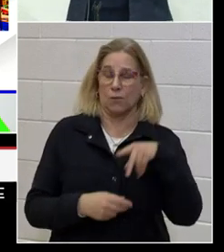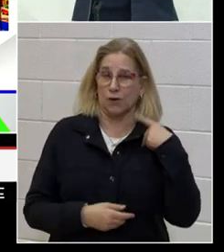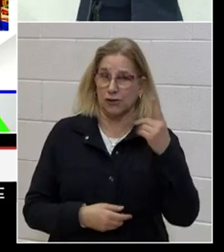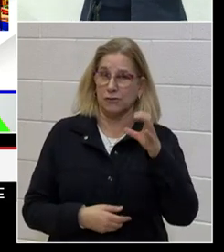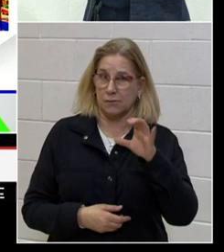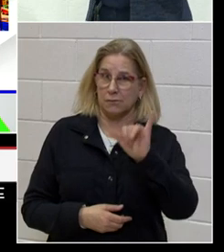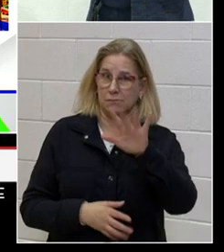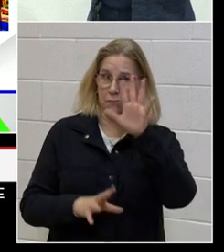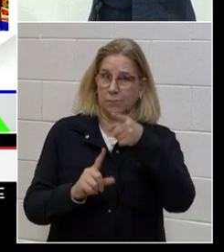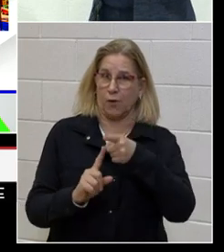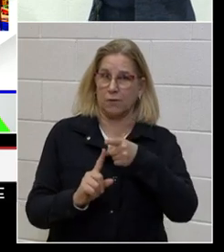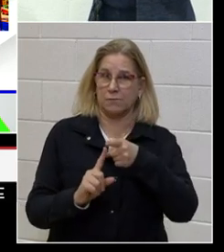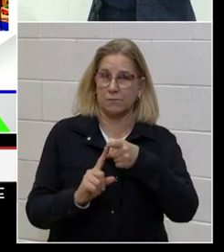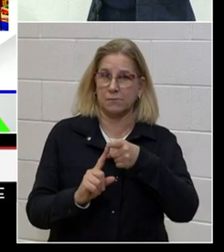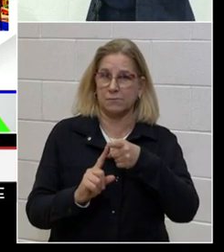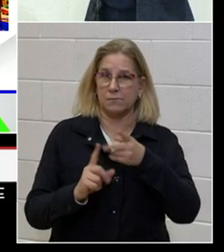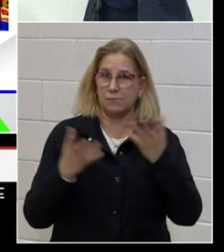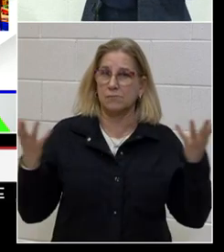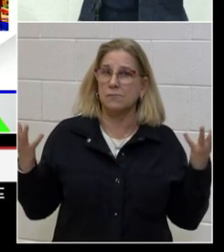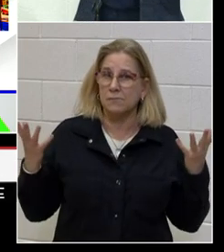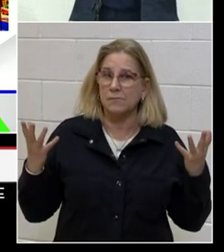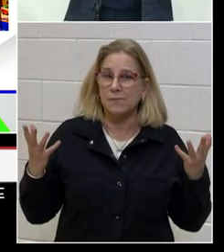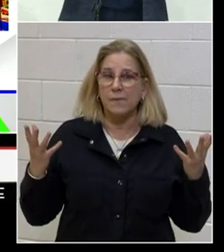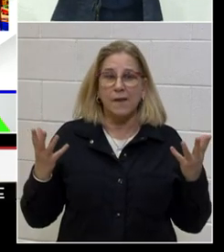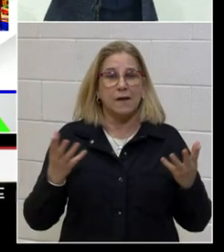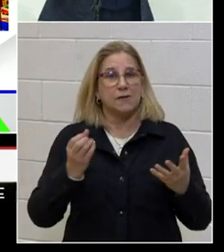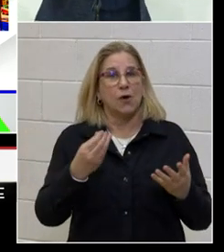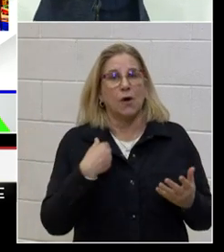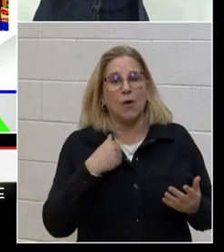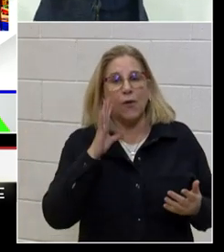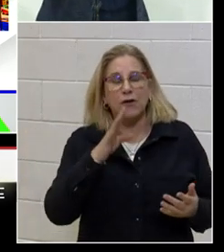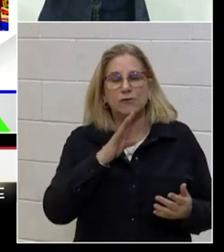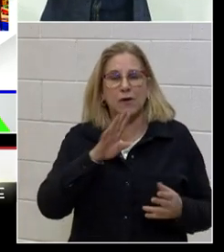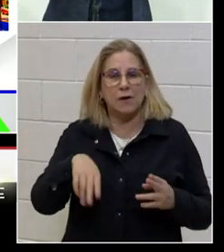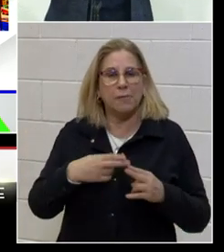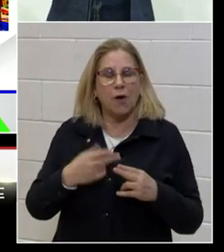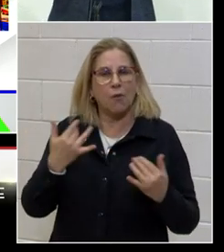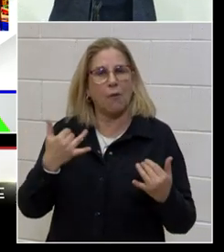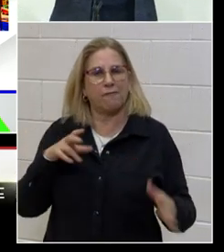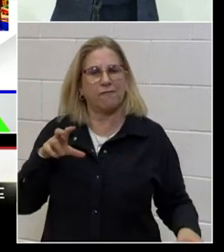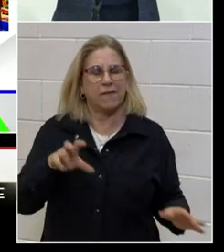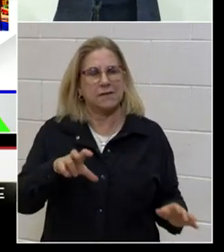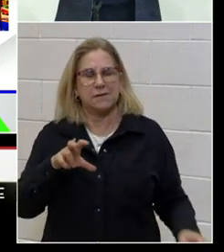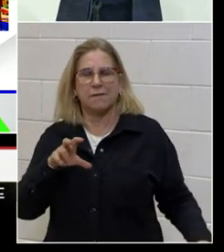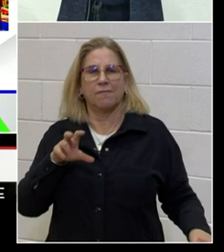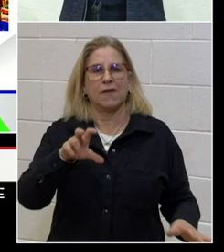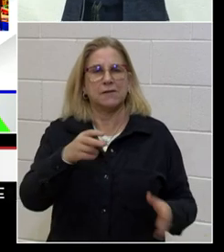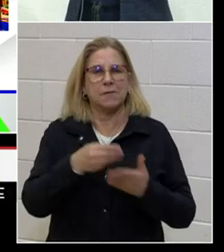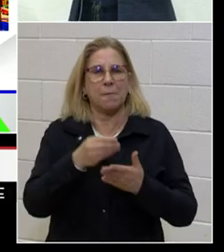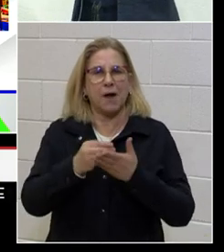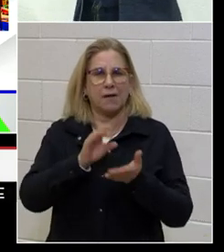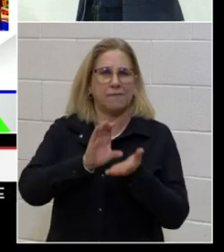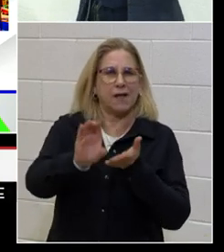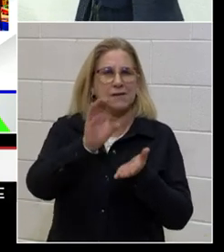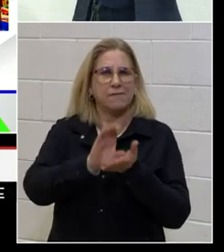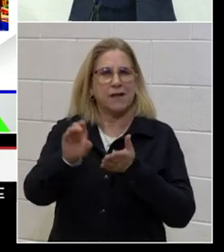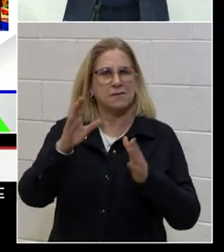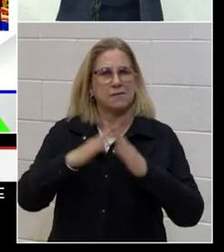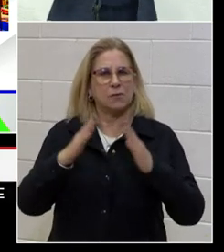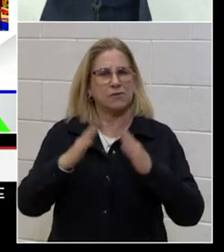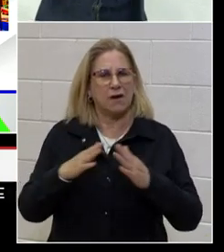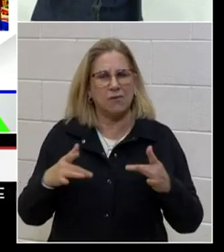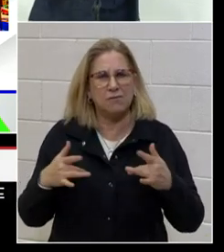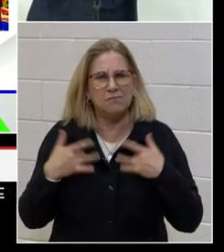a lot more today about why investing in the downtown is important. And if there is any impact